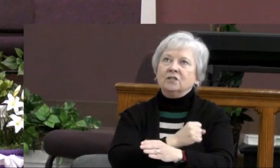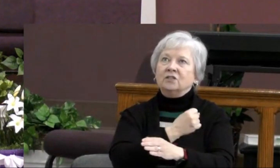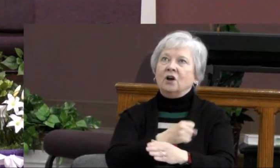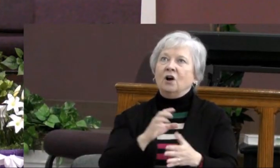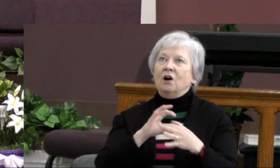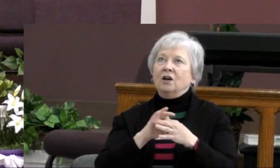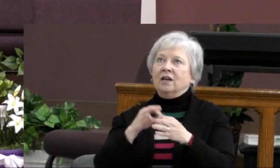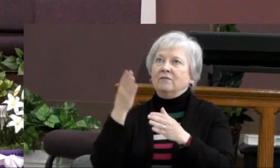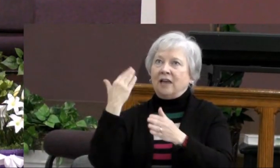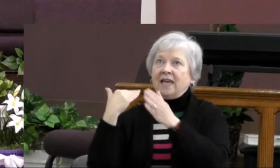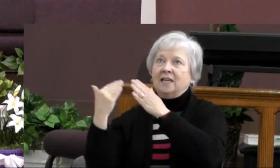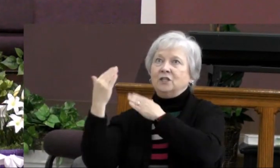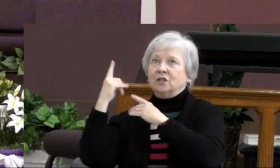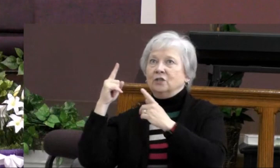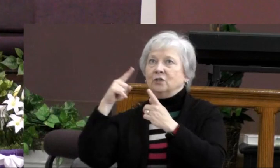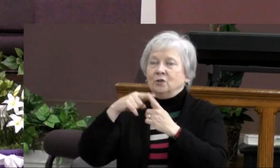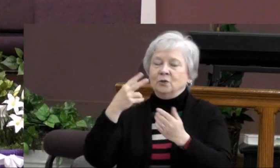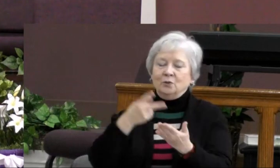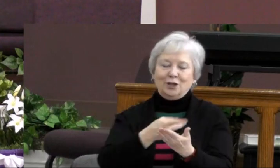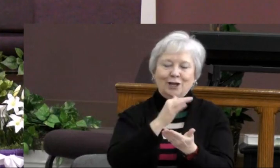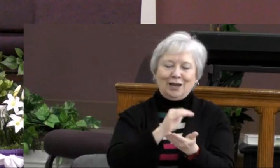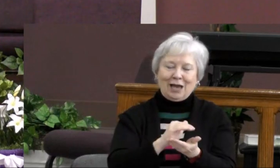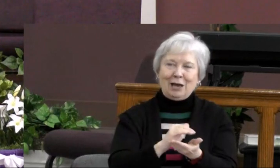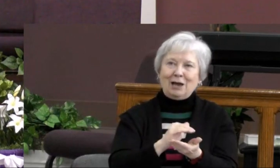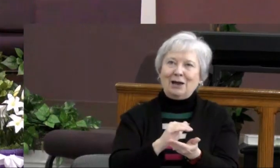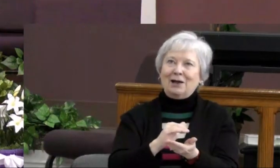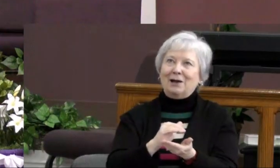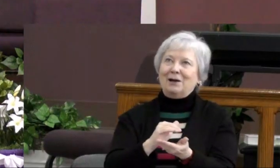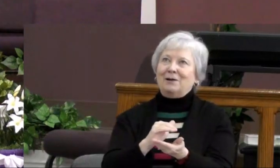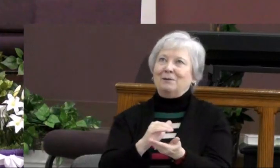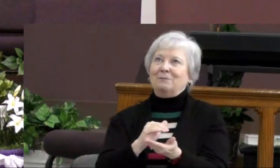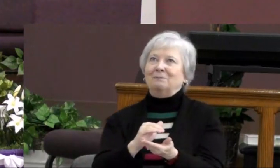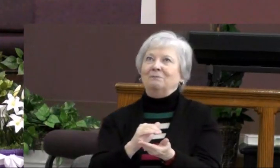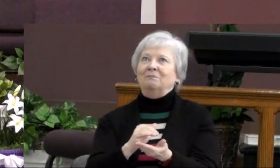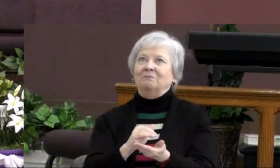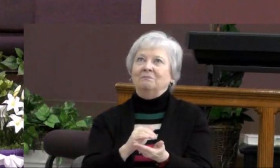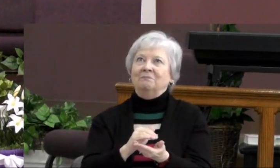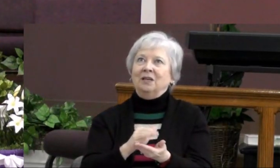the song of ages to the land.